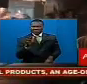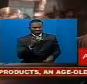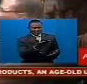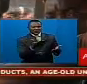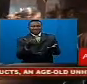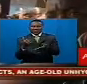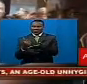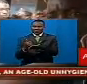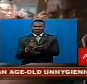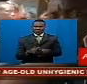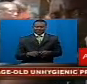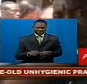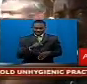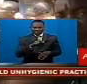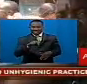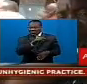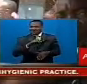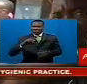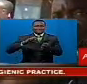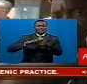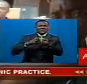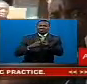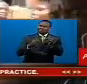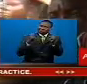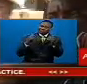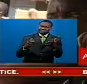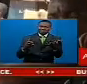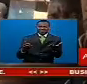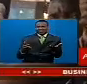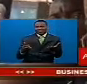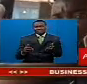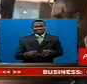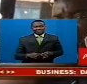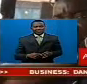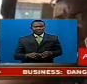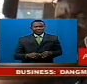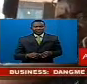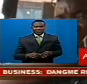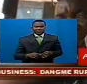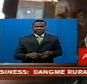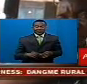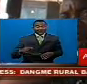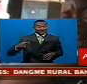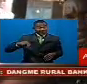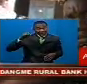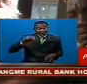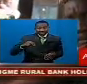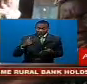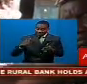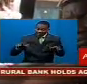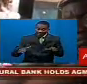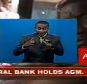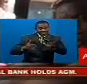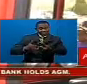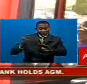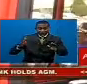here, it's very, very problematic. And then the Ashaiman Municipal Assembly need to do something about